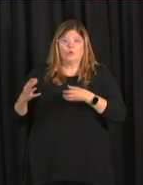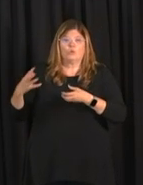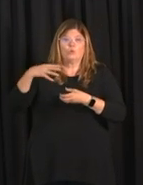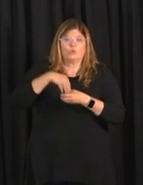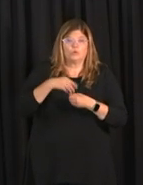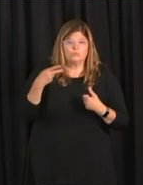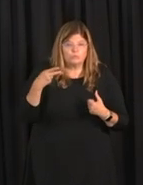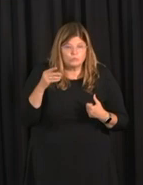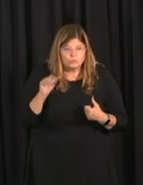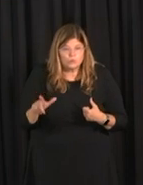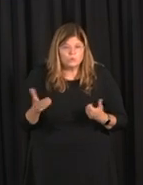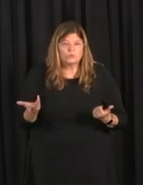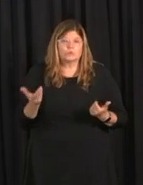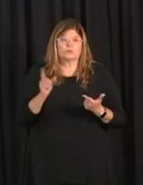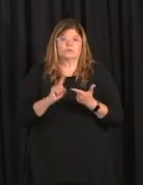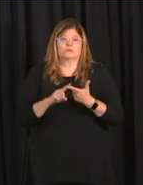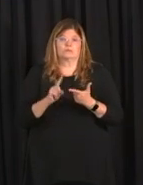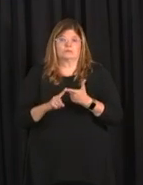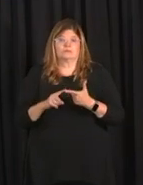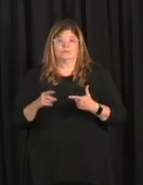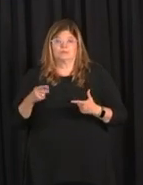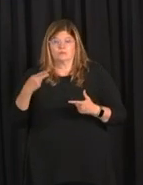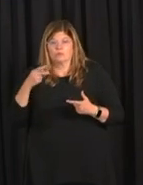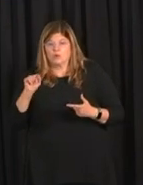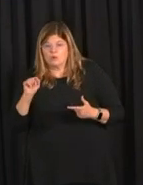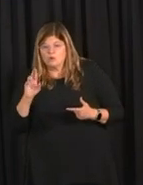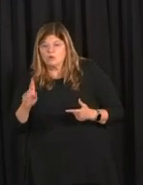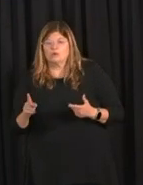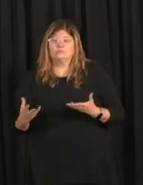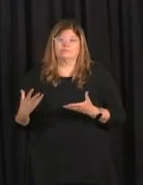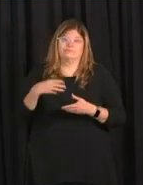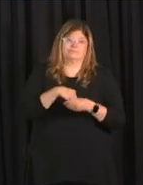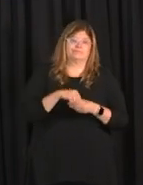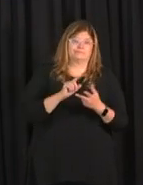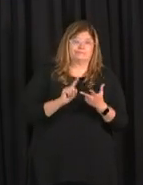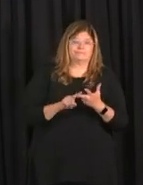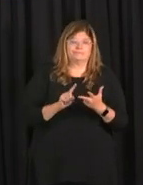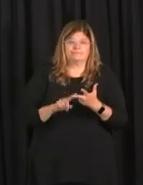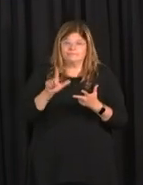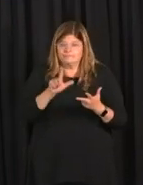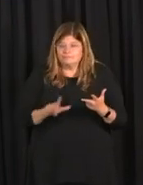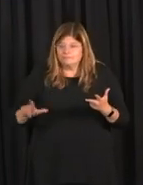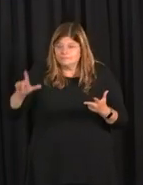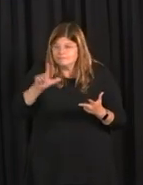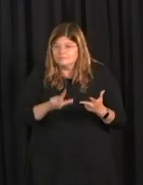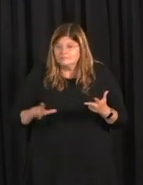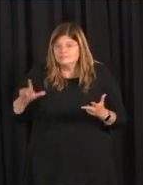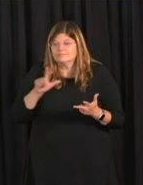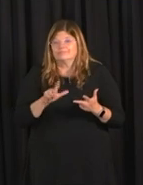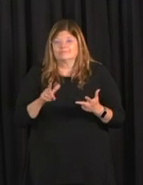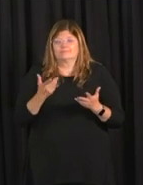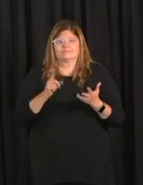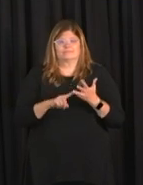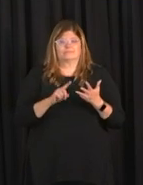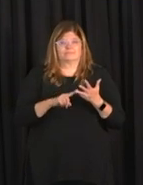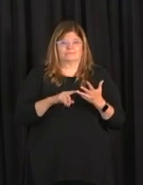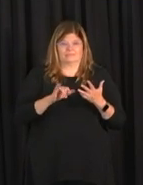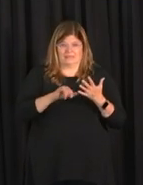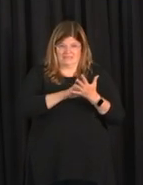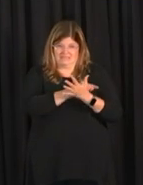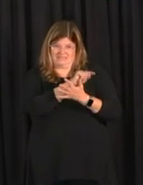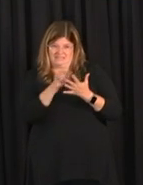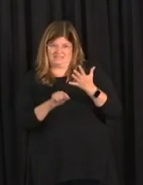includes pools, it includes parks, and it includes libraries. So those are on